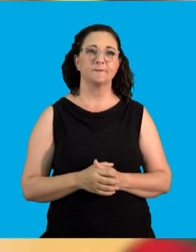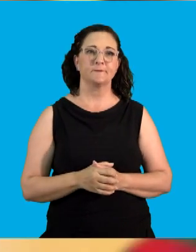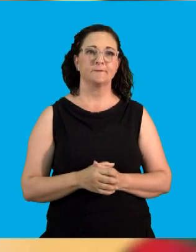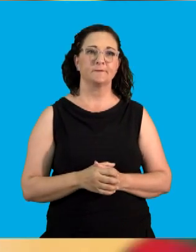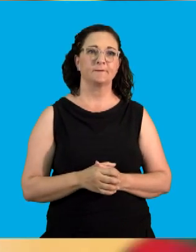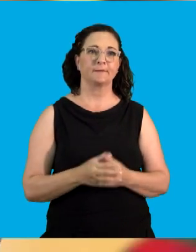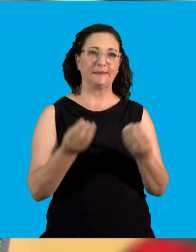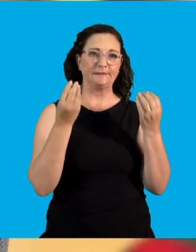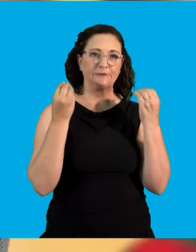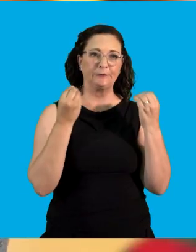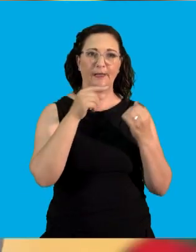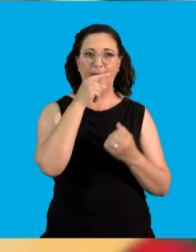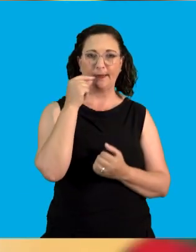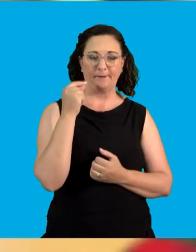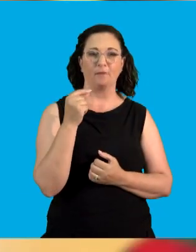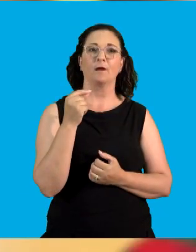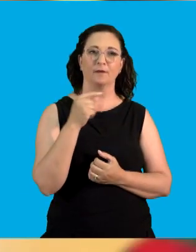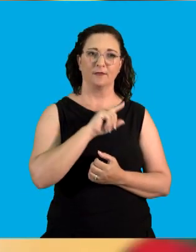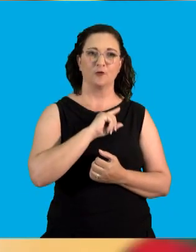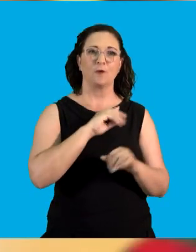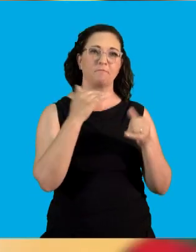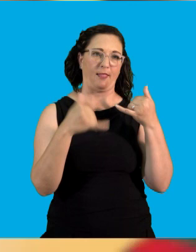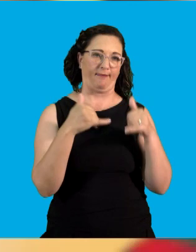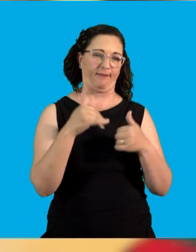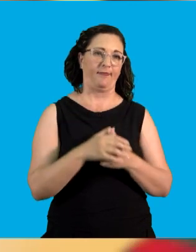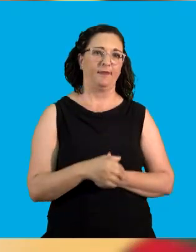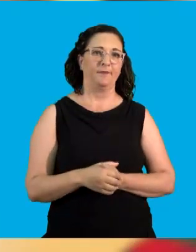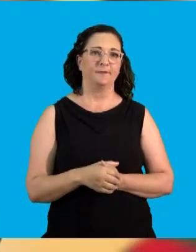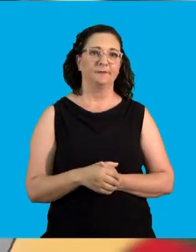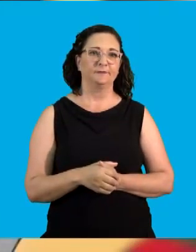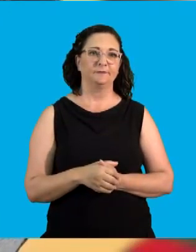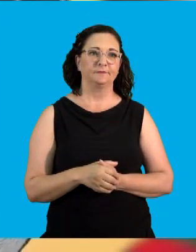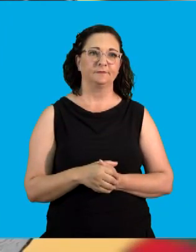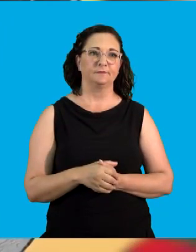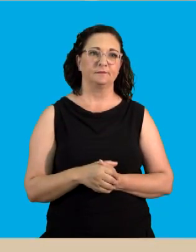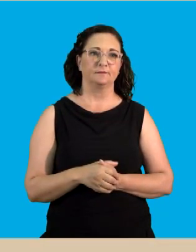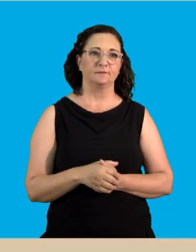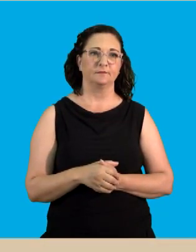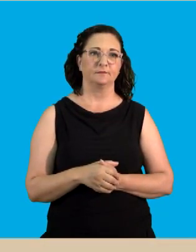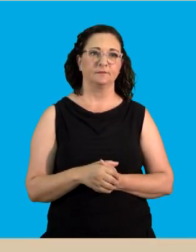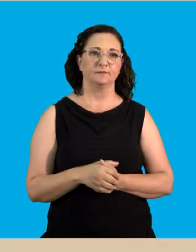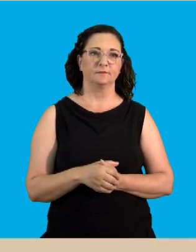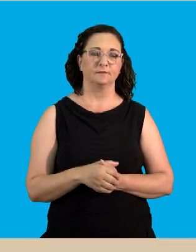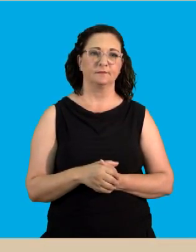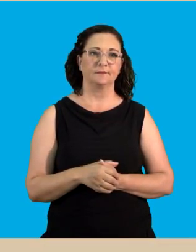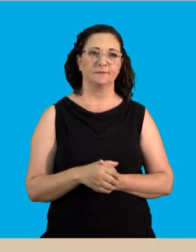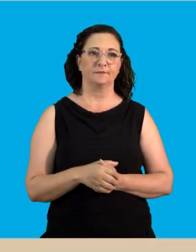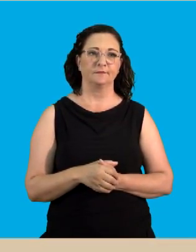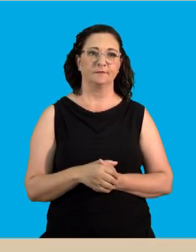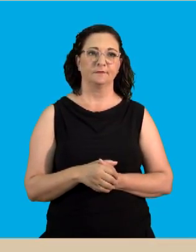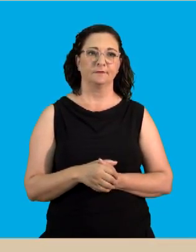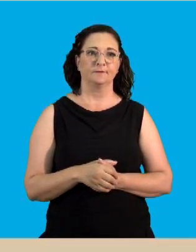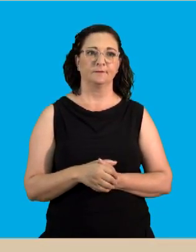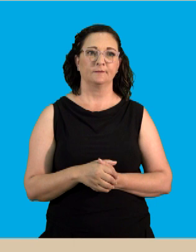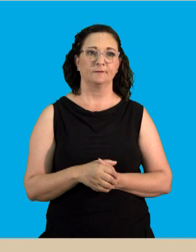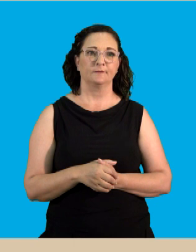Galaxias in Greek, which means milky. And this is where the word comes from, okay? So they called